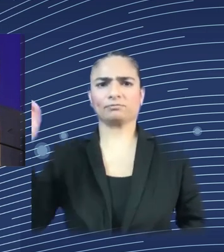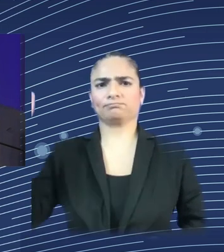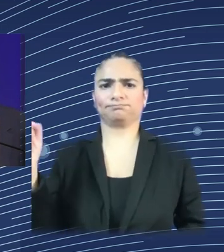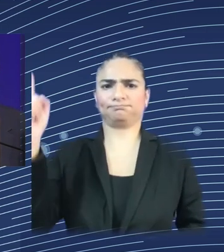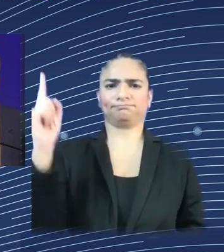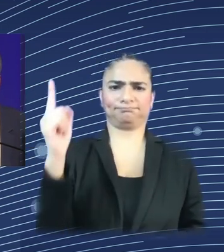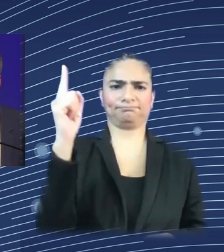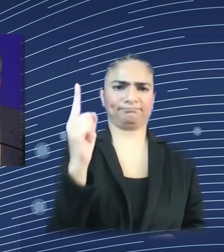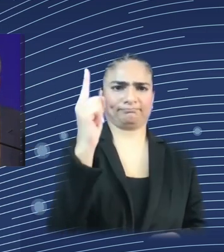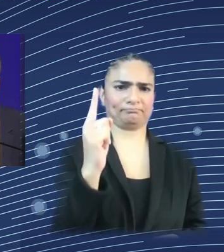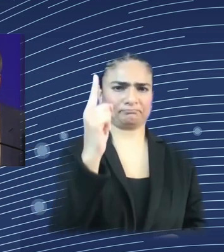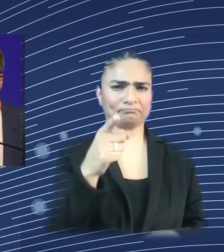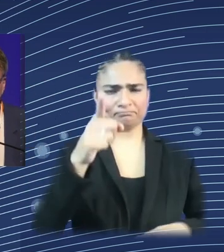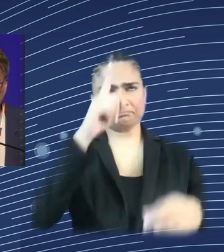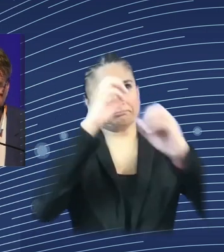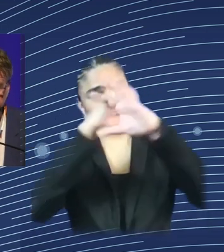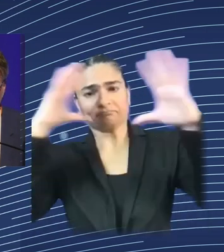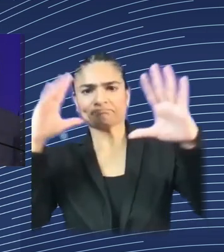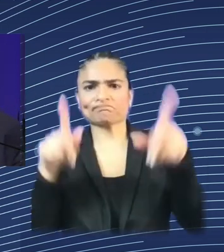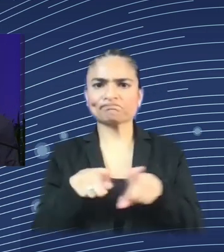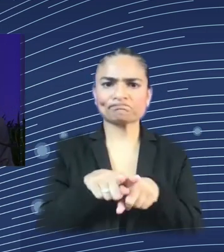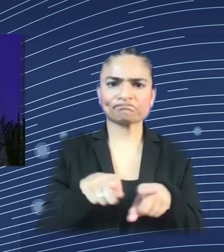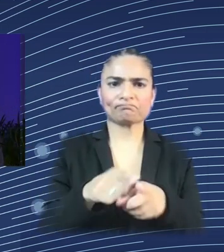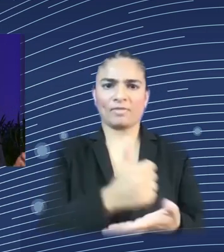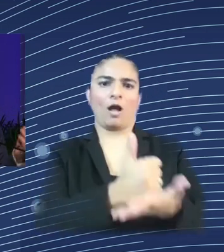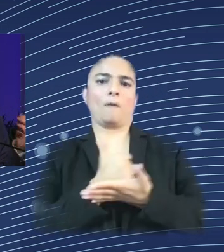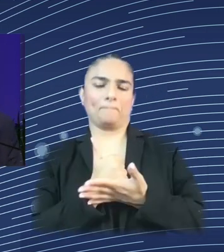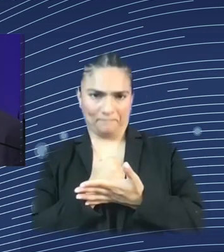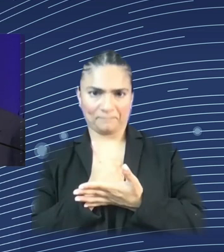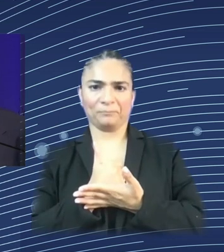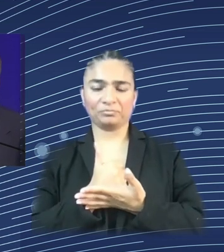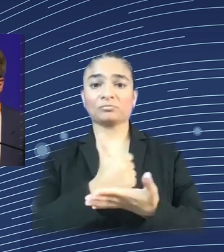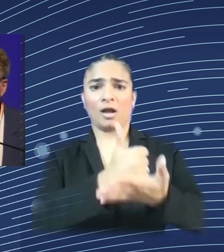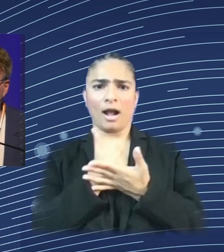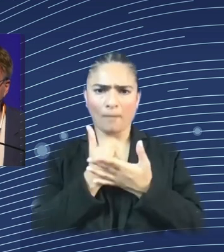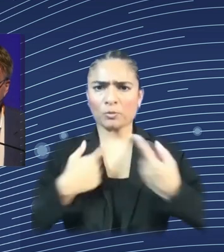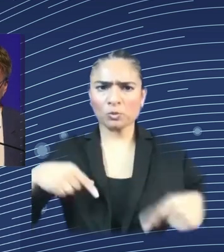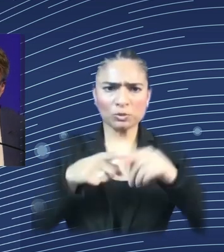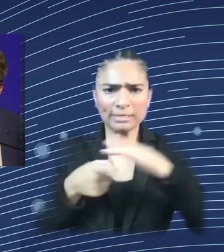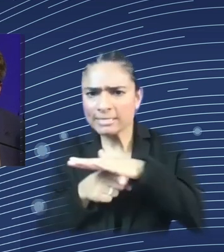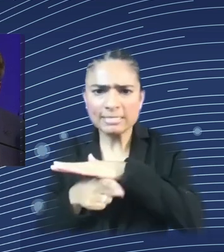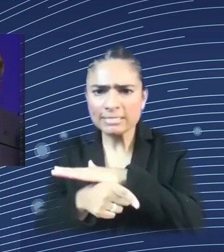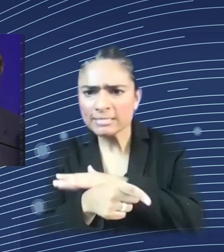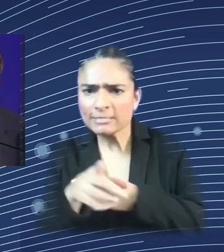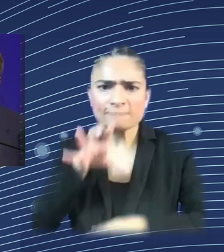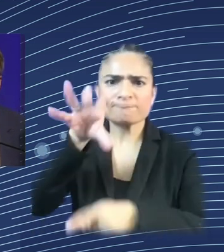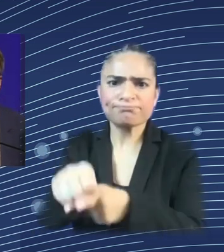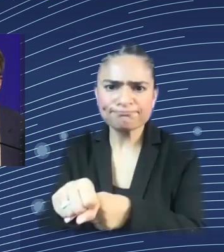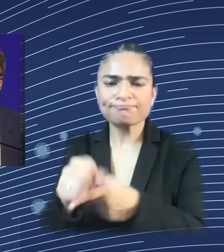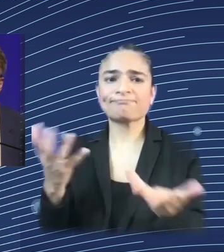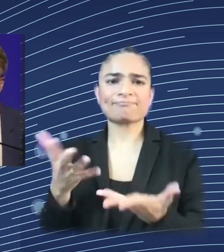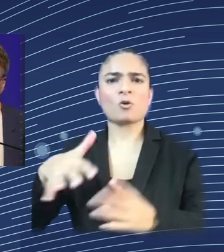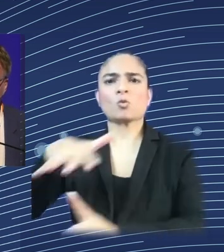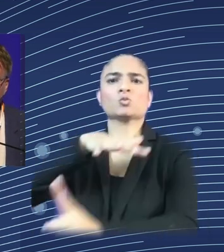on tackling social fraud. Is artificial intelligence a tool like Star Trek, the Scotty beam me